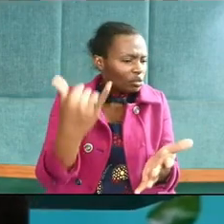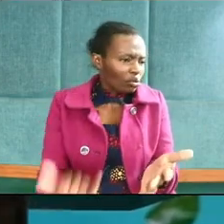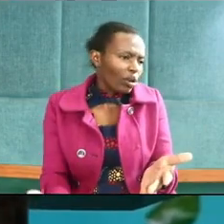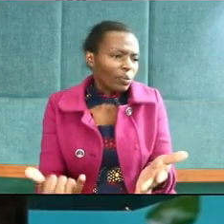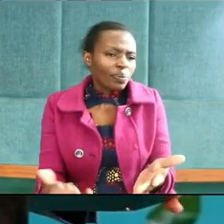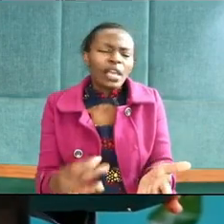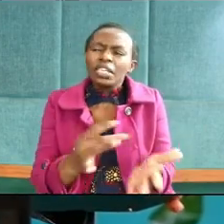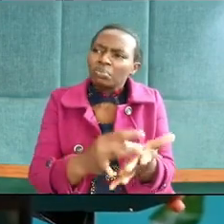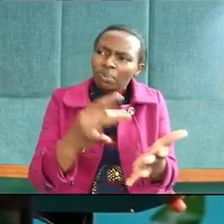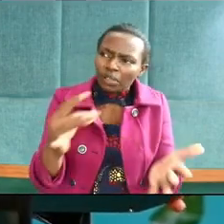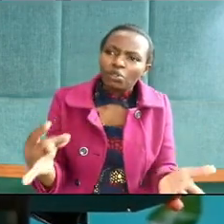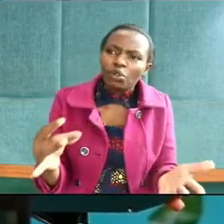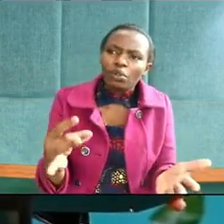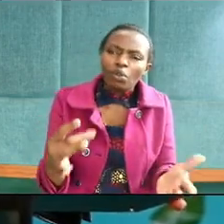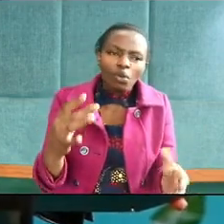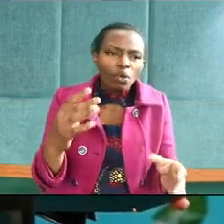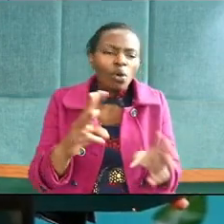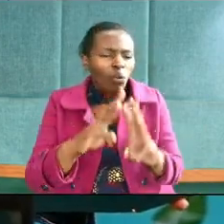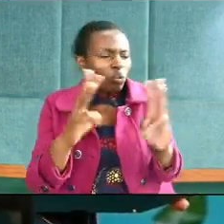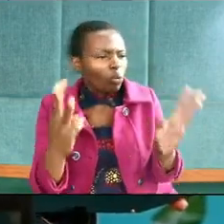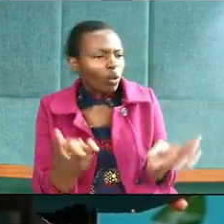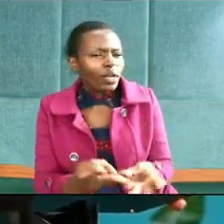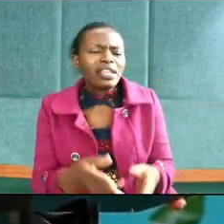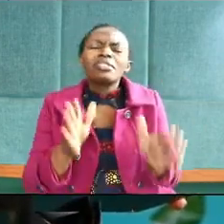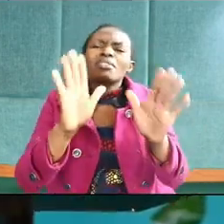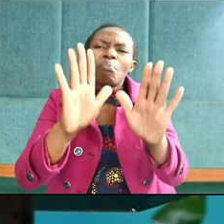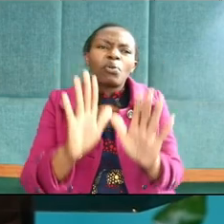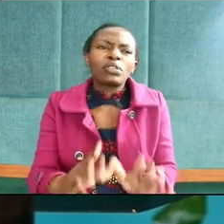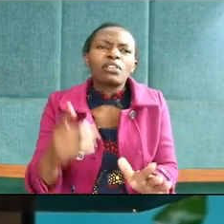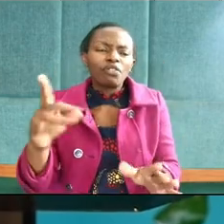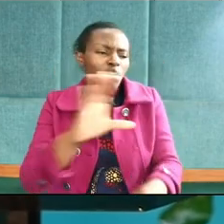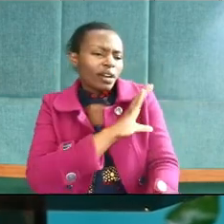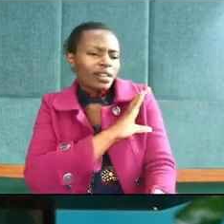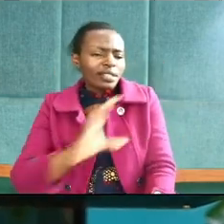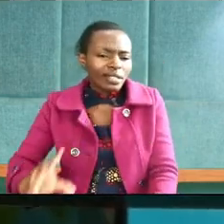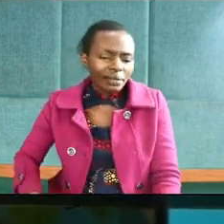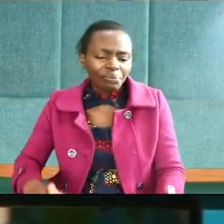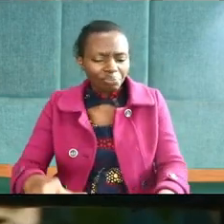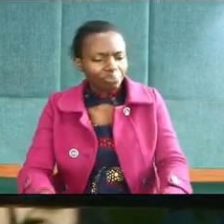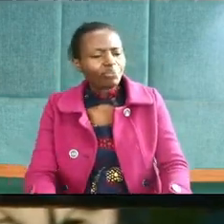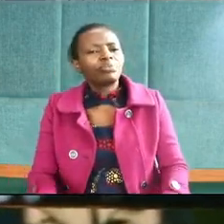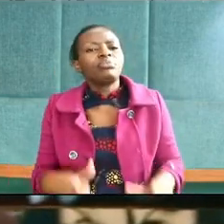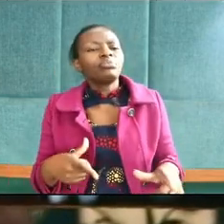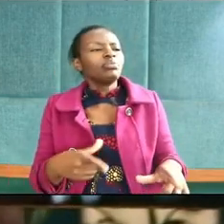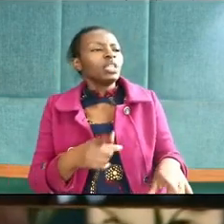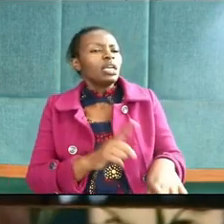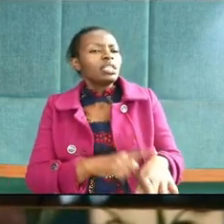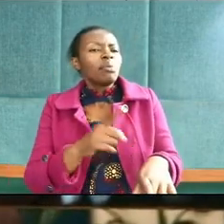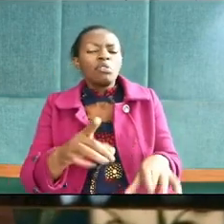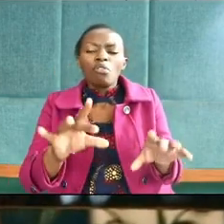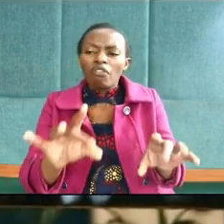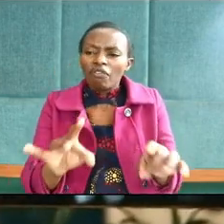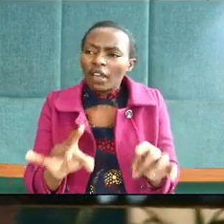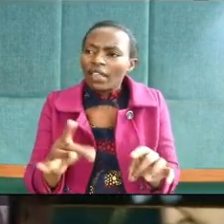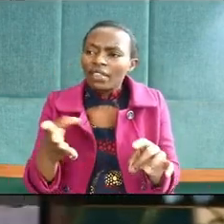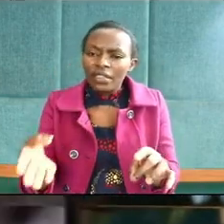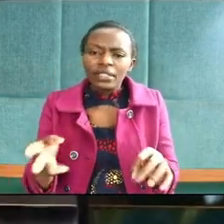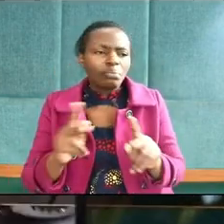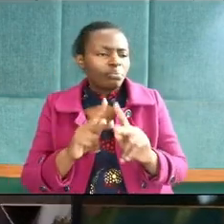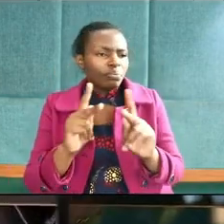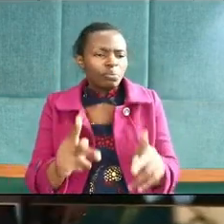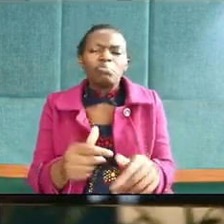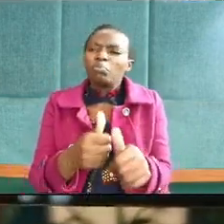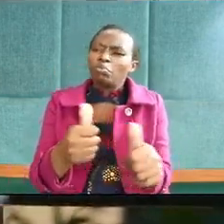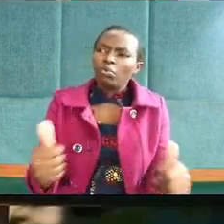is necessary for Christian life. In fact, where you will find this exemplified clearly is in